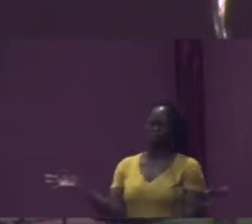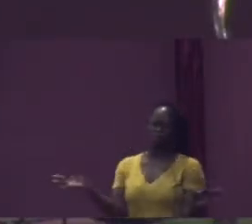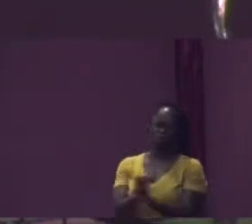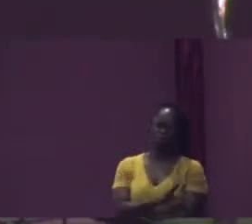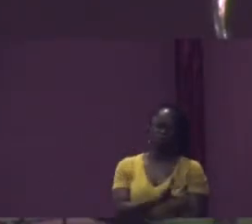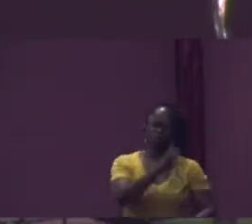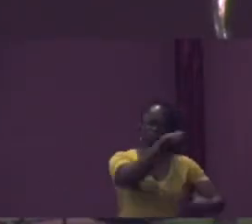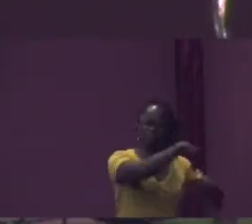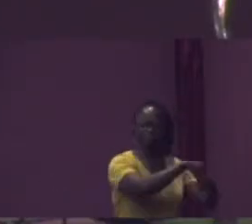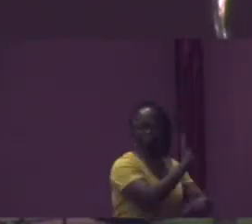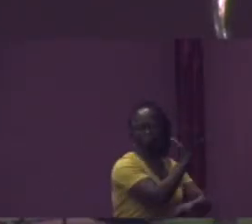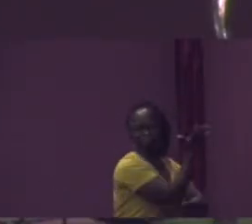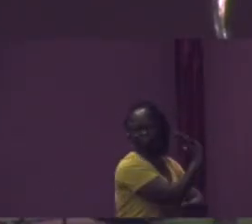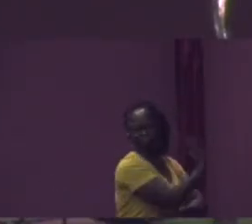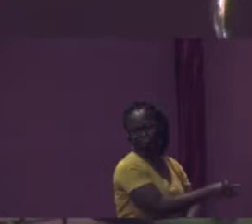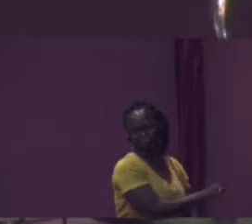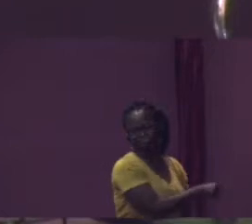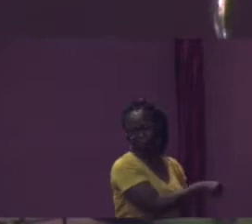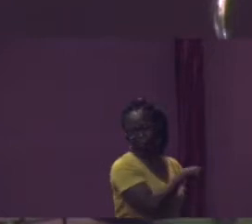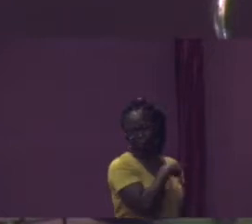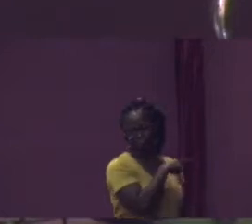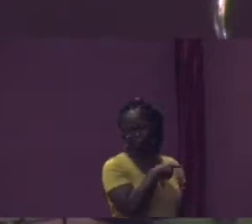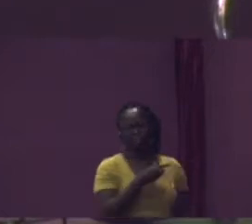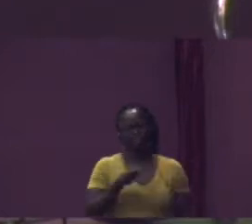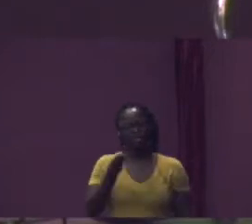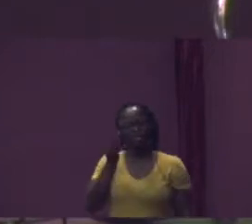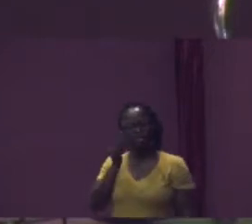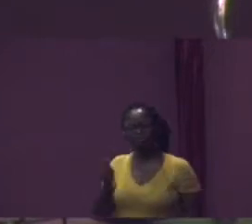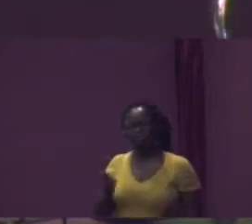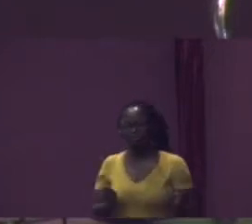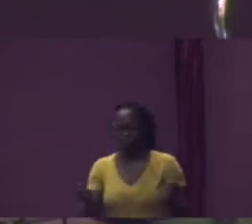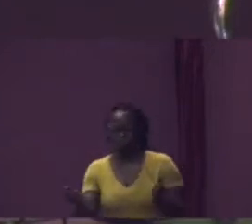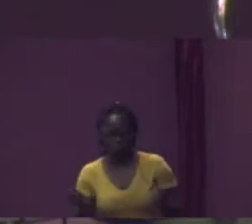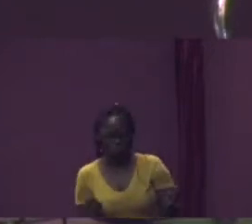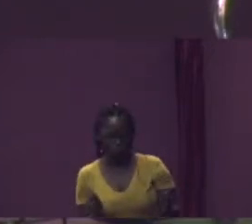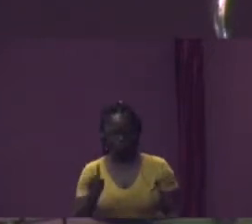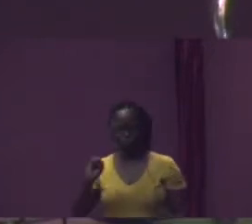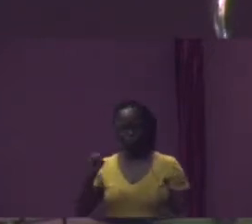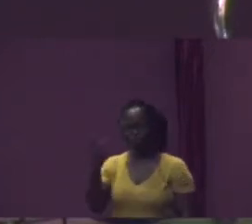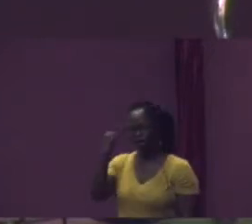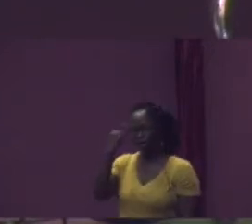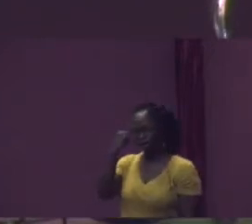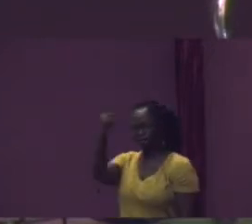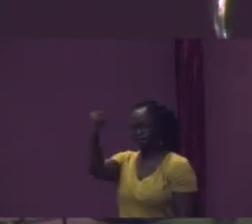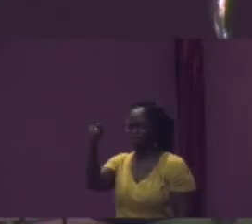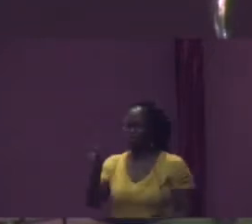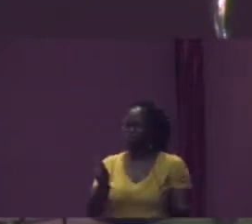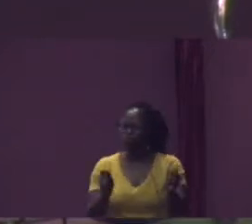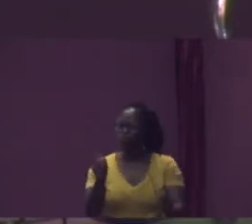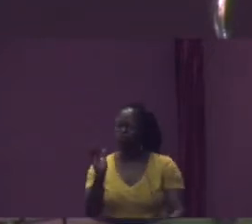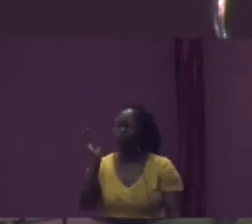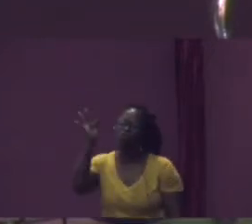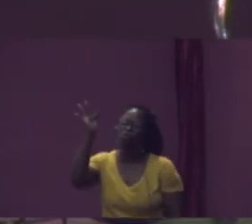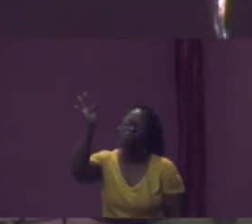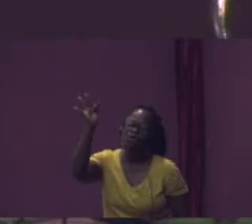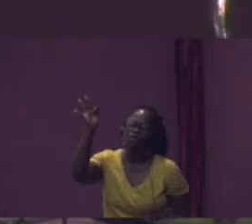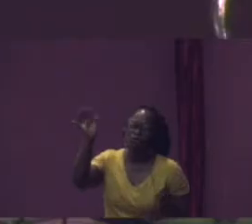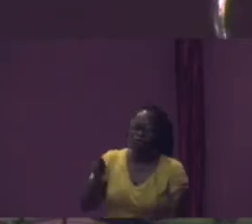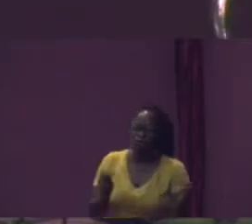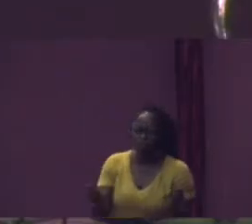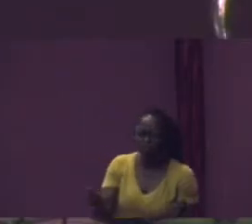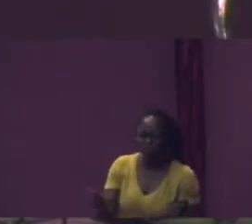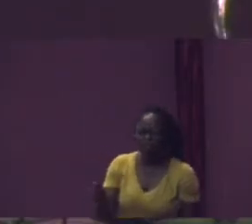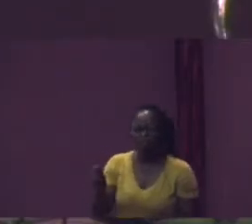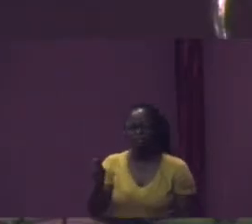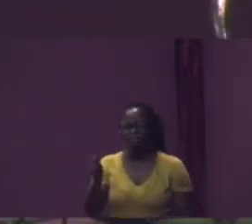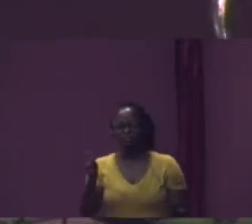the aspiration to control, and particularly with the idea of controlling the future. A risk society is a society